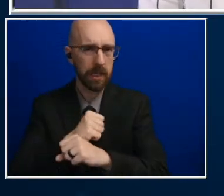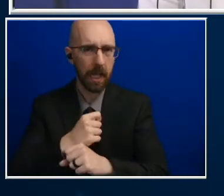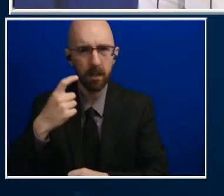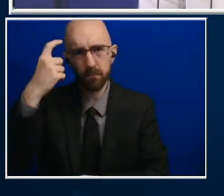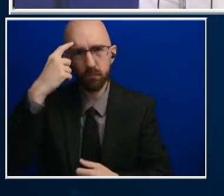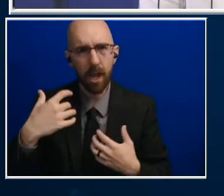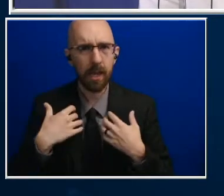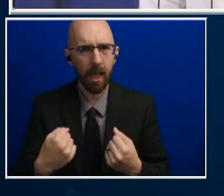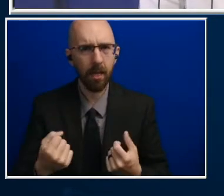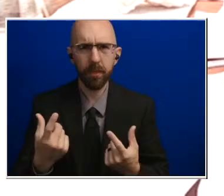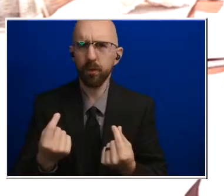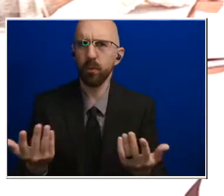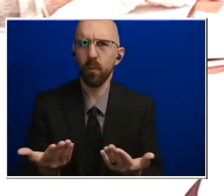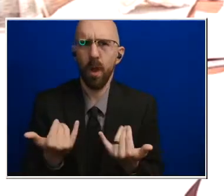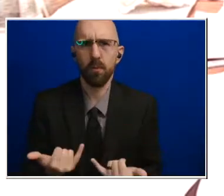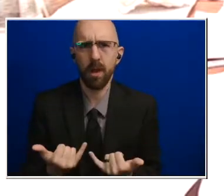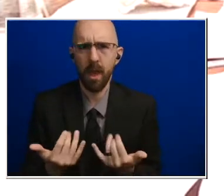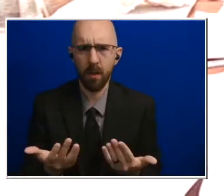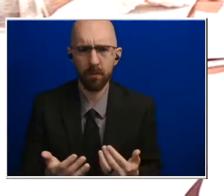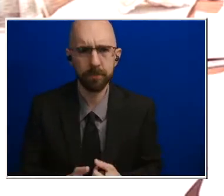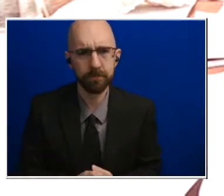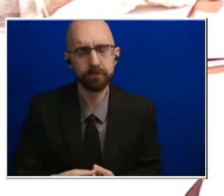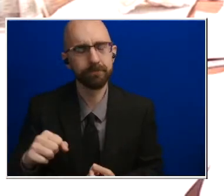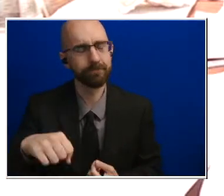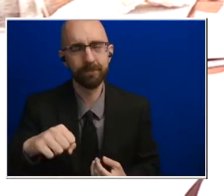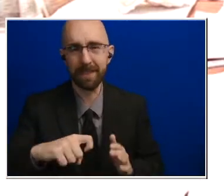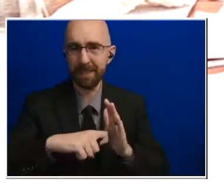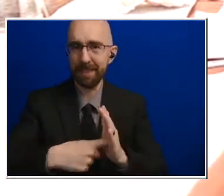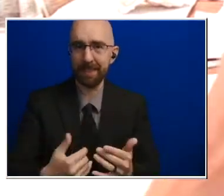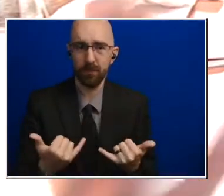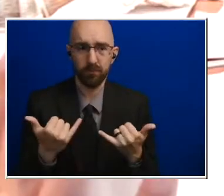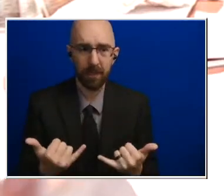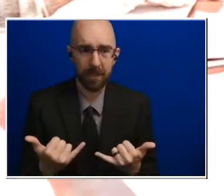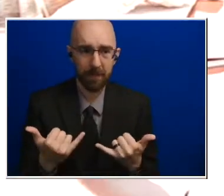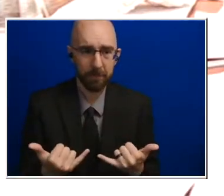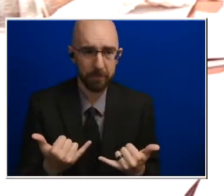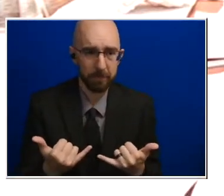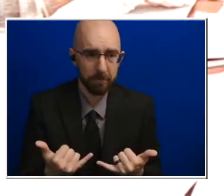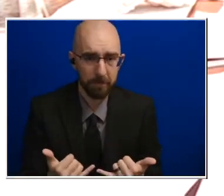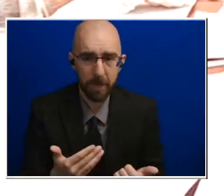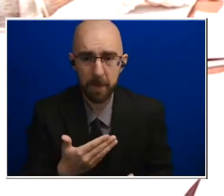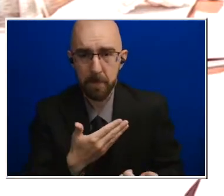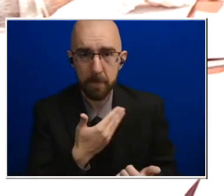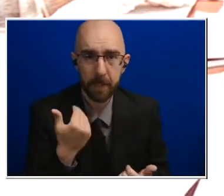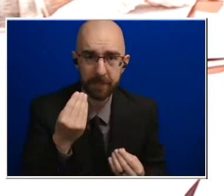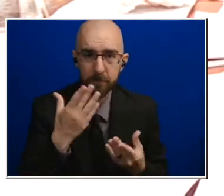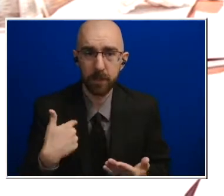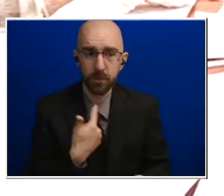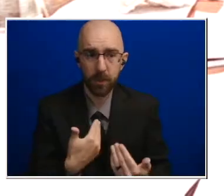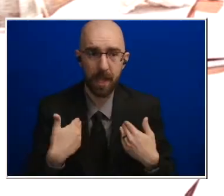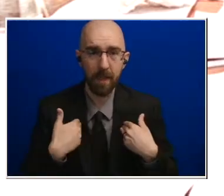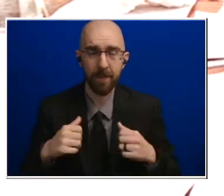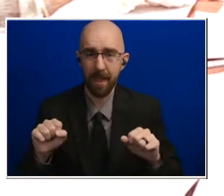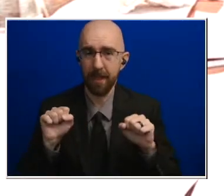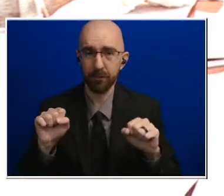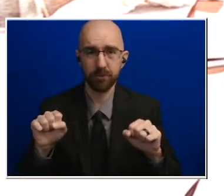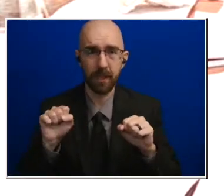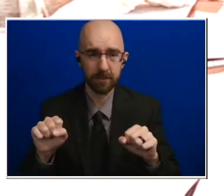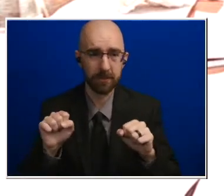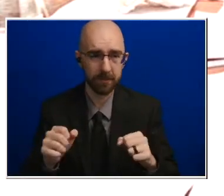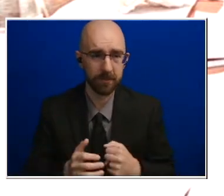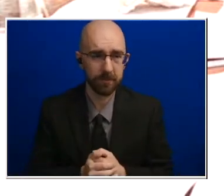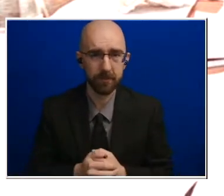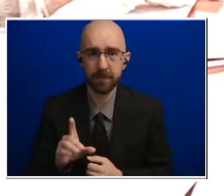doing? Yeah, so I mean, the key right now is that, the best information we have is exercise and